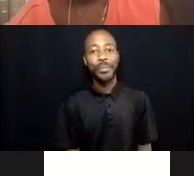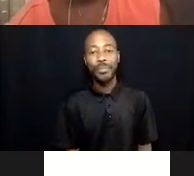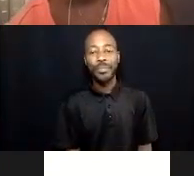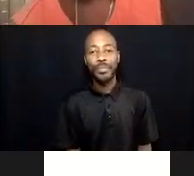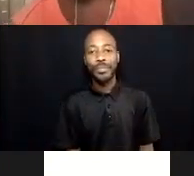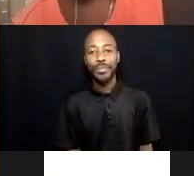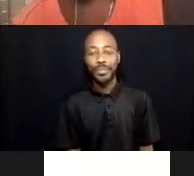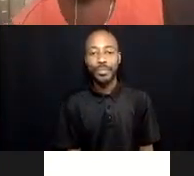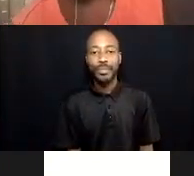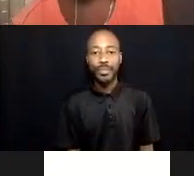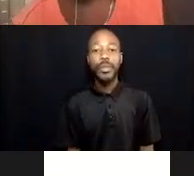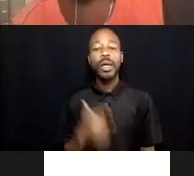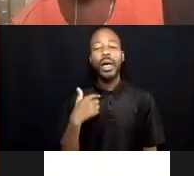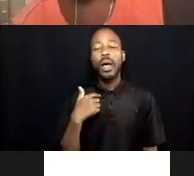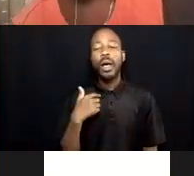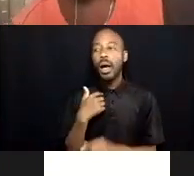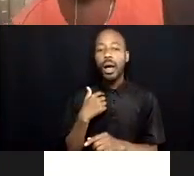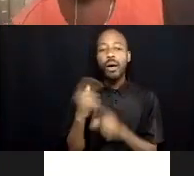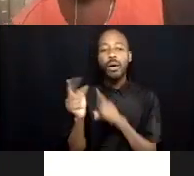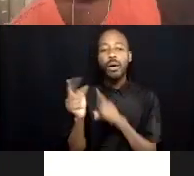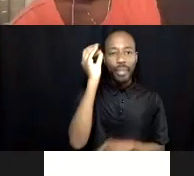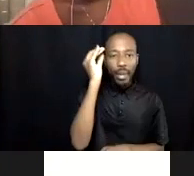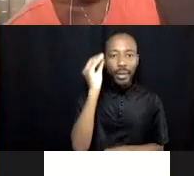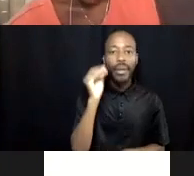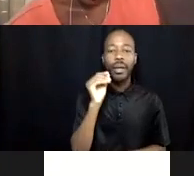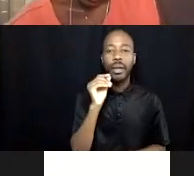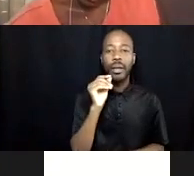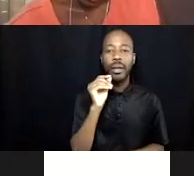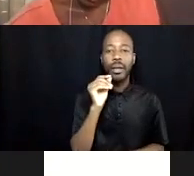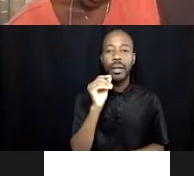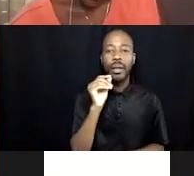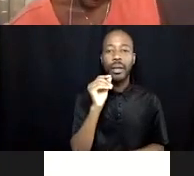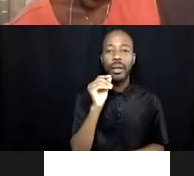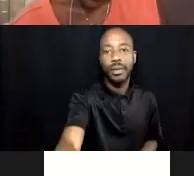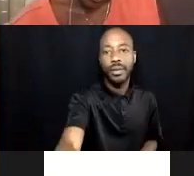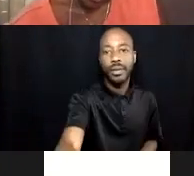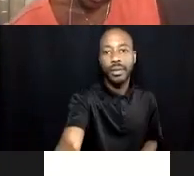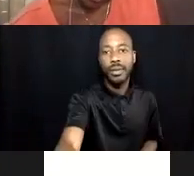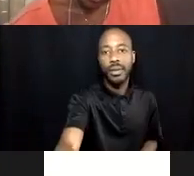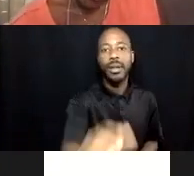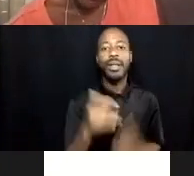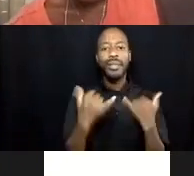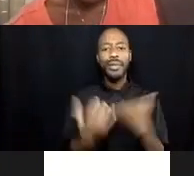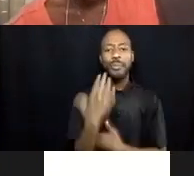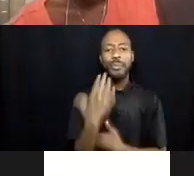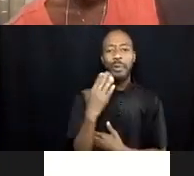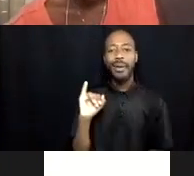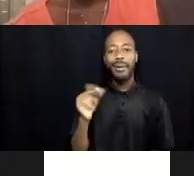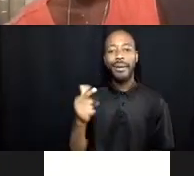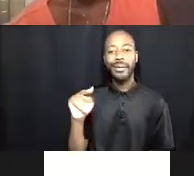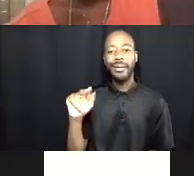I was also thinking, like, in relation to what Ignacio was talking about this morning in the keynote, one of the things